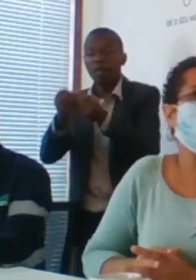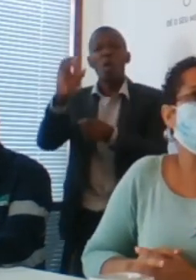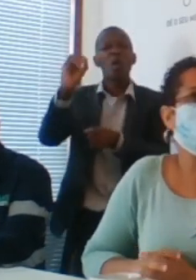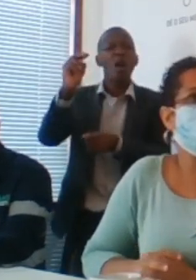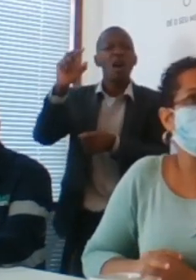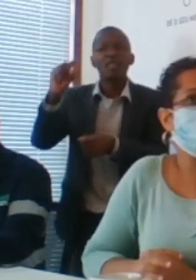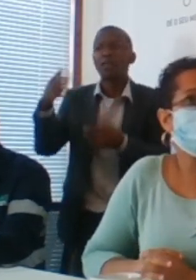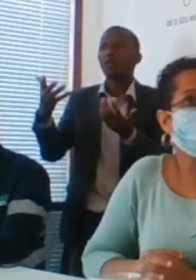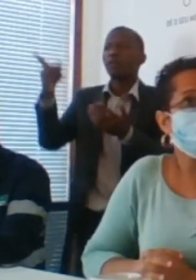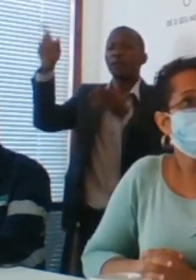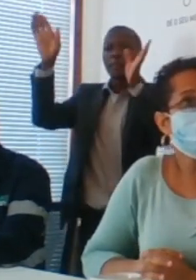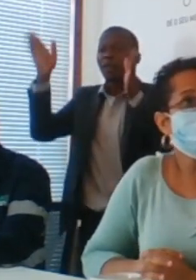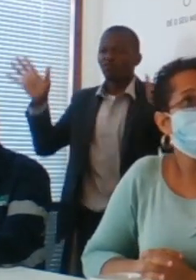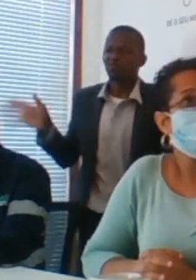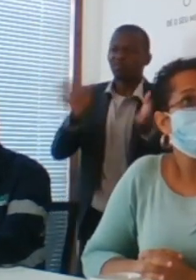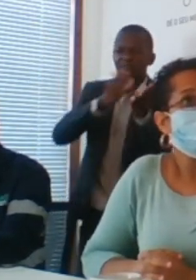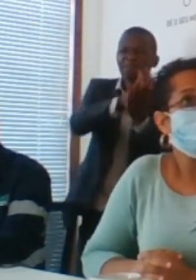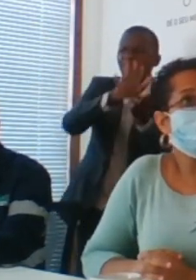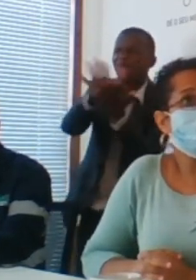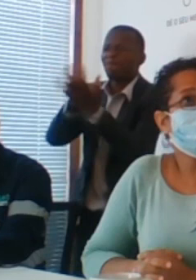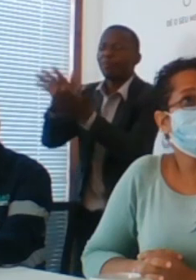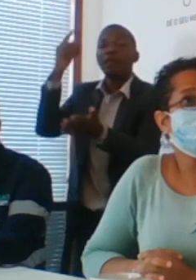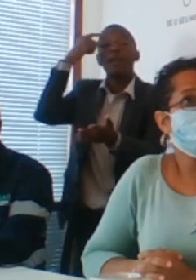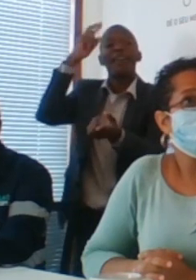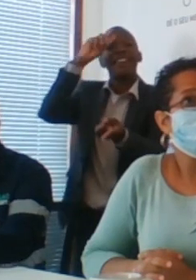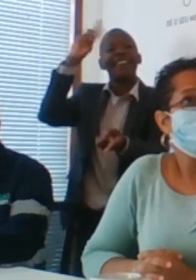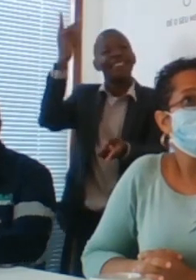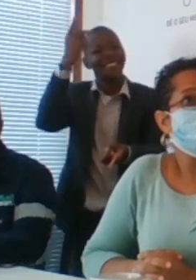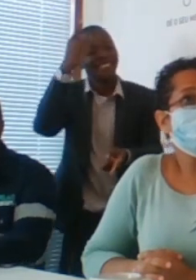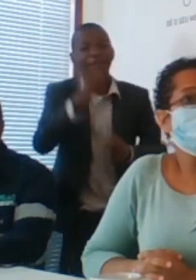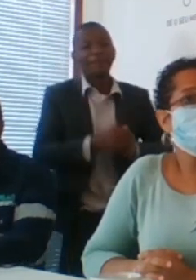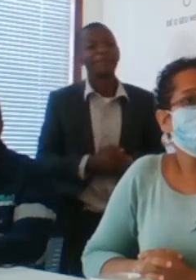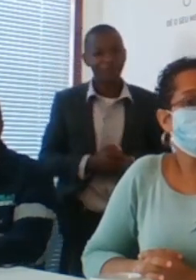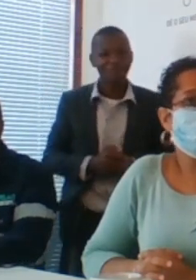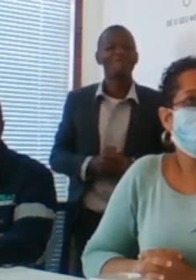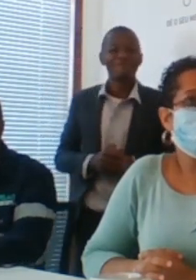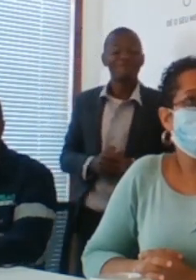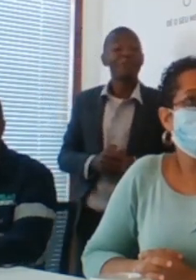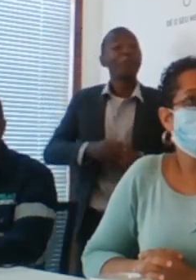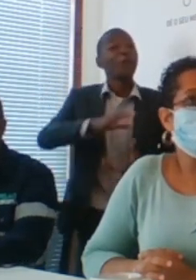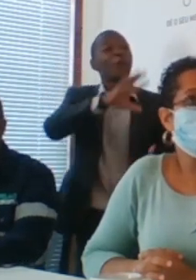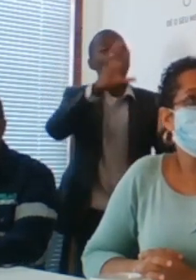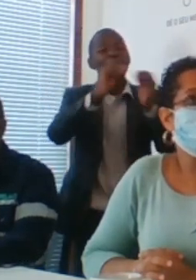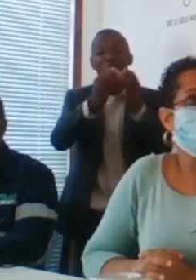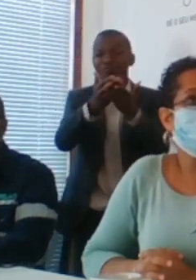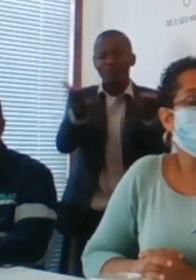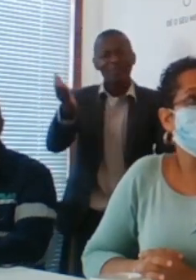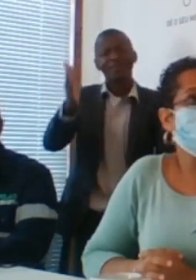show them as proof. Thank you very much. very much for everybody for